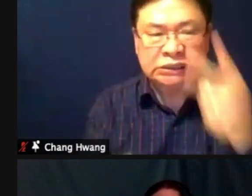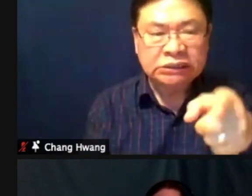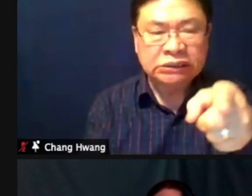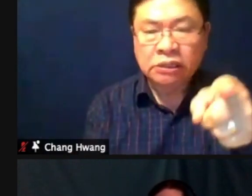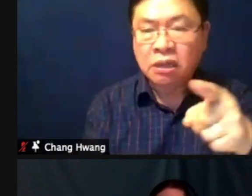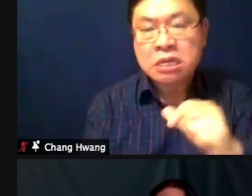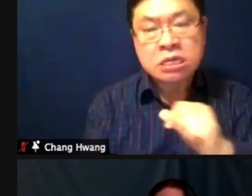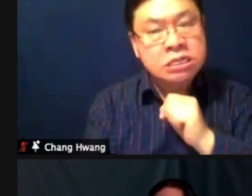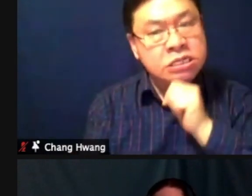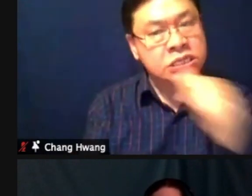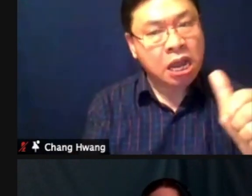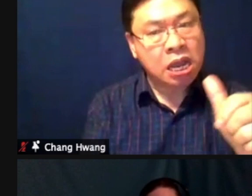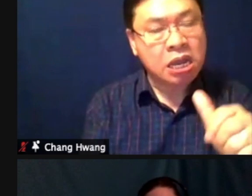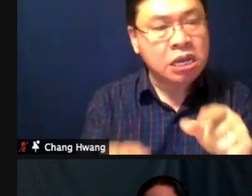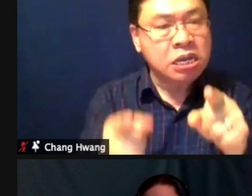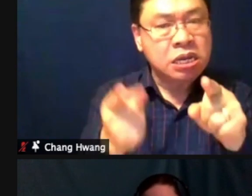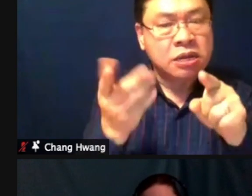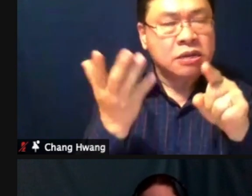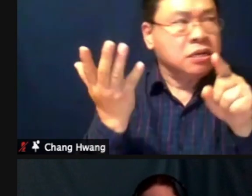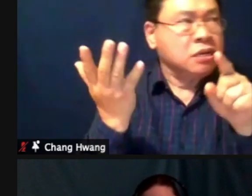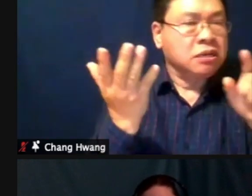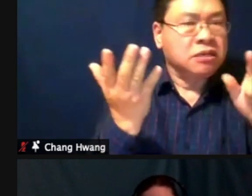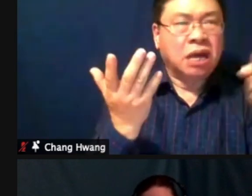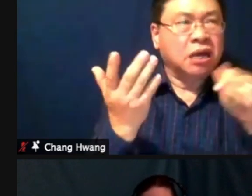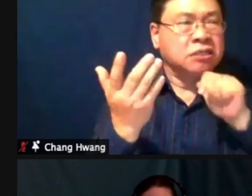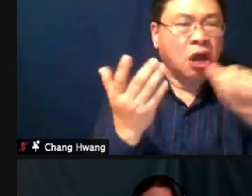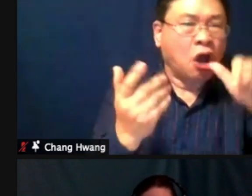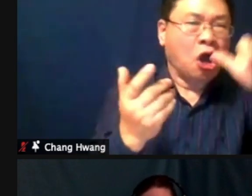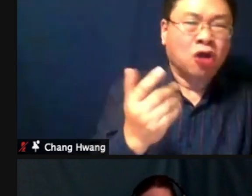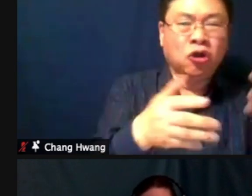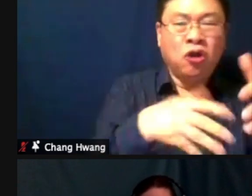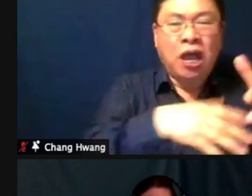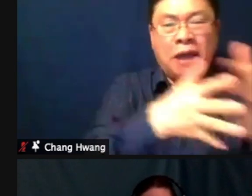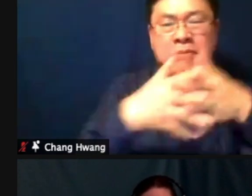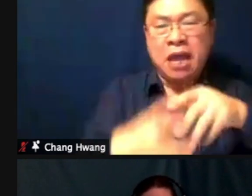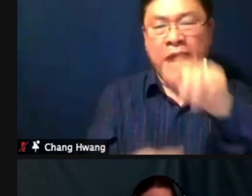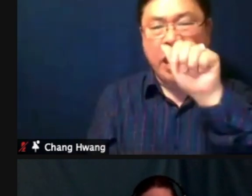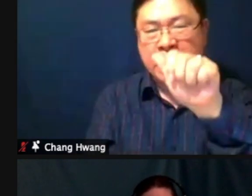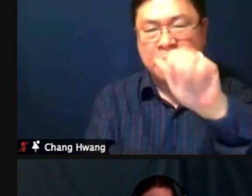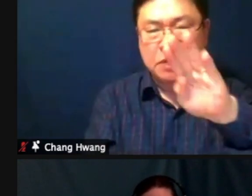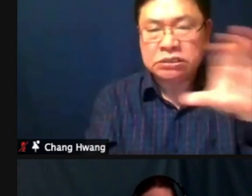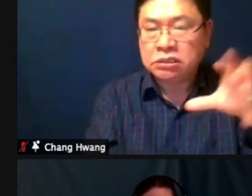Now a little bit about Korean spoken language. If you are unfamiliar, you can see here,